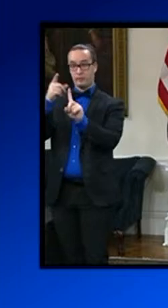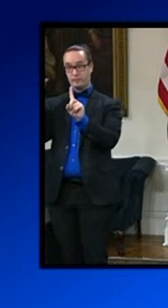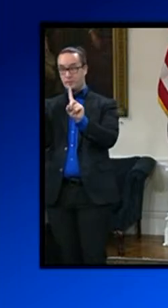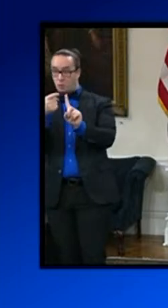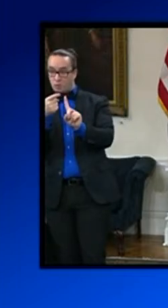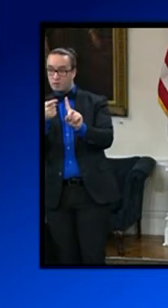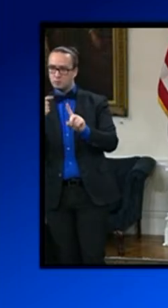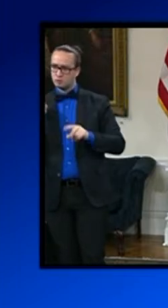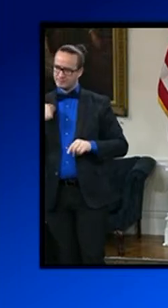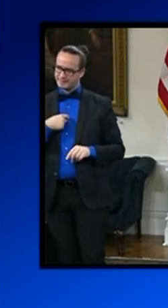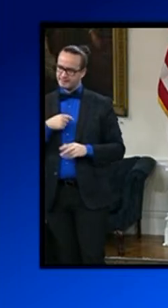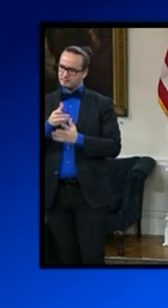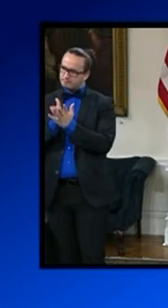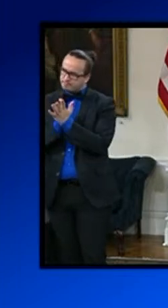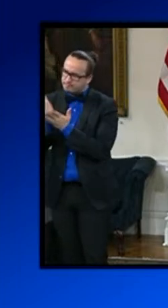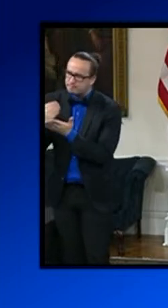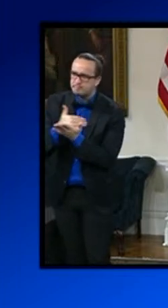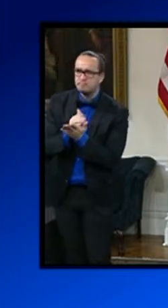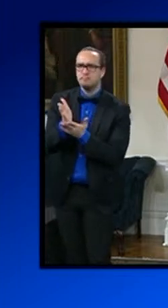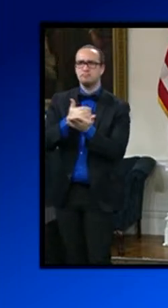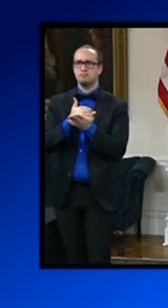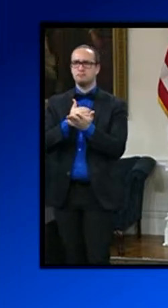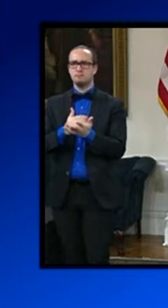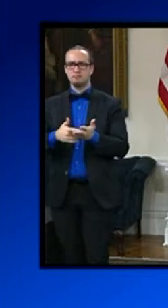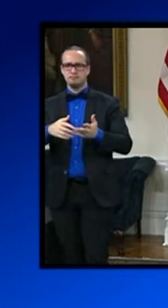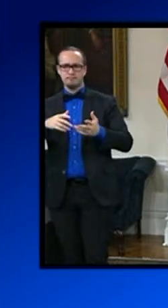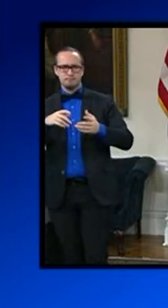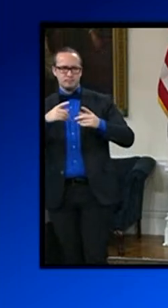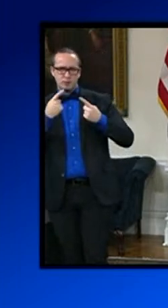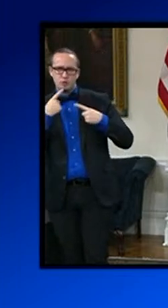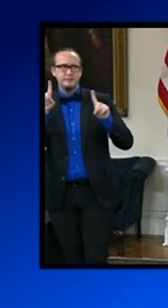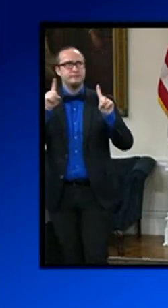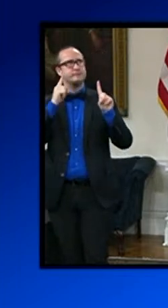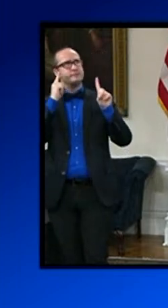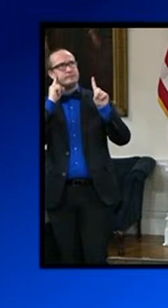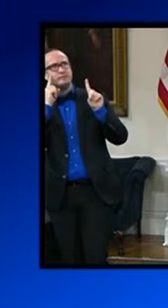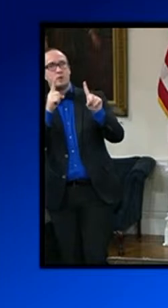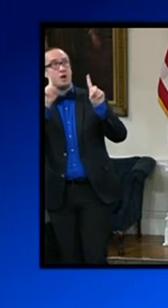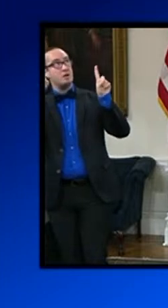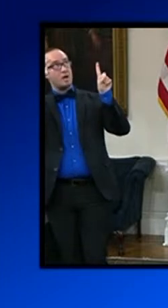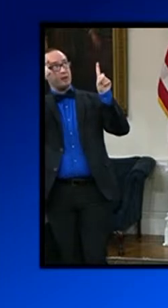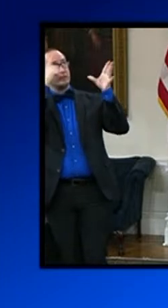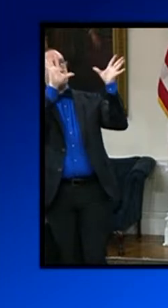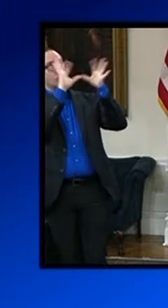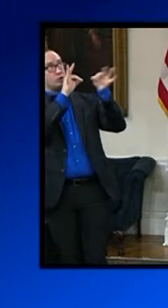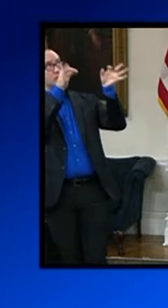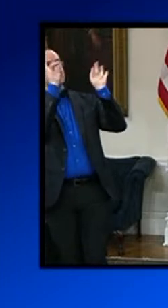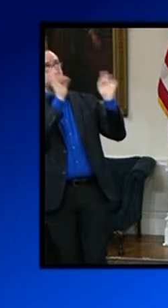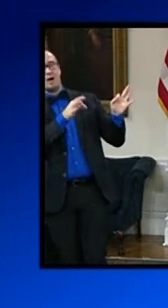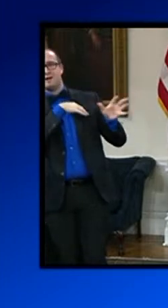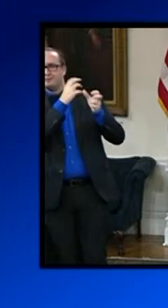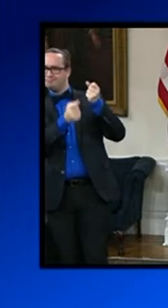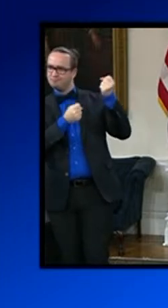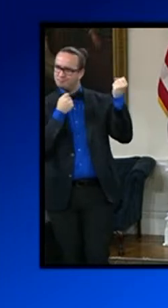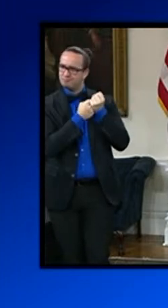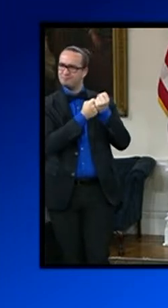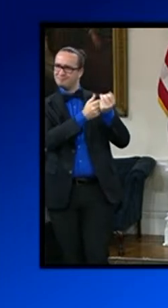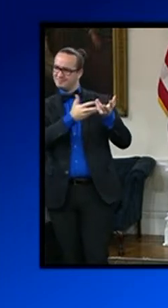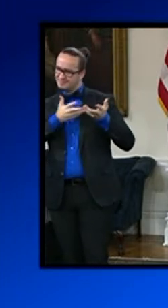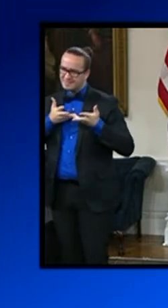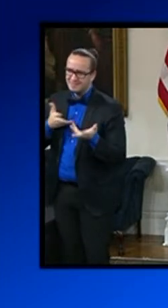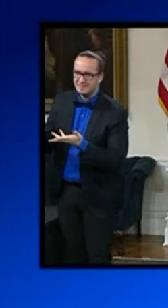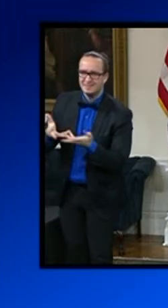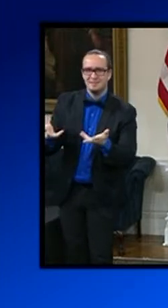do, which is to break down barriers to expand access of the COVID-19 vaccine and to save lives of